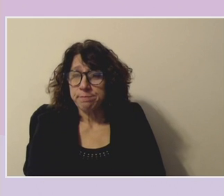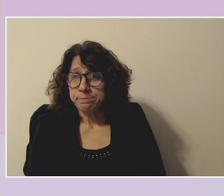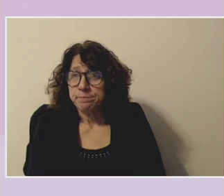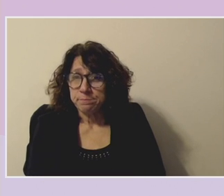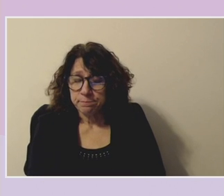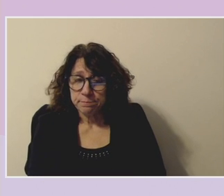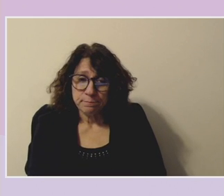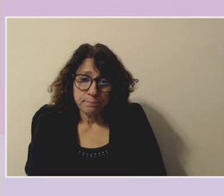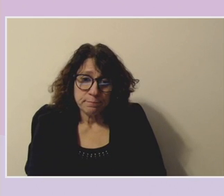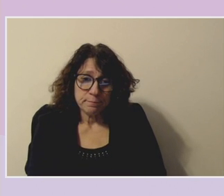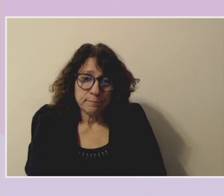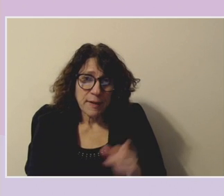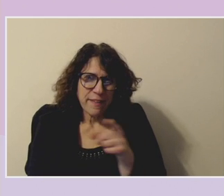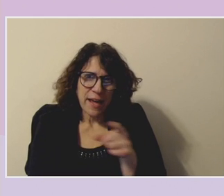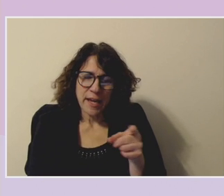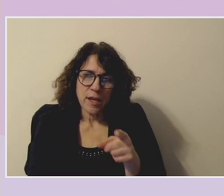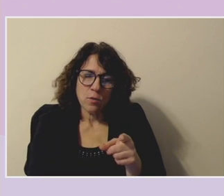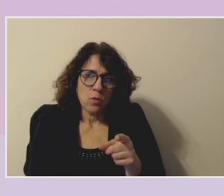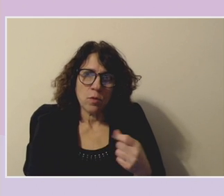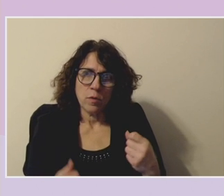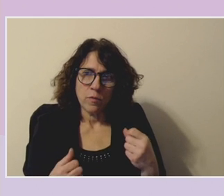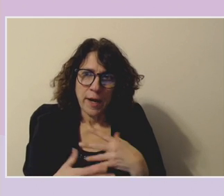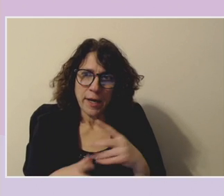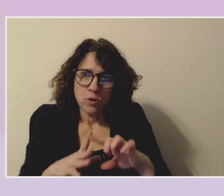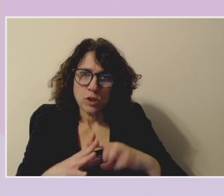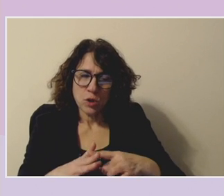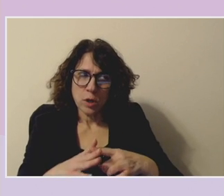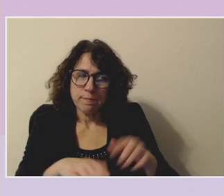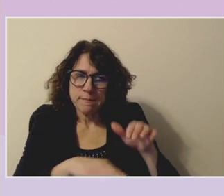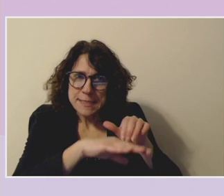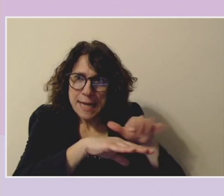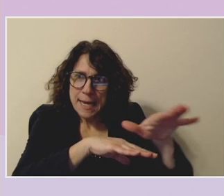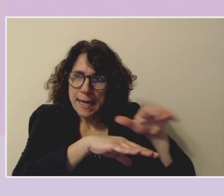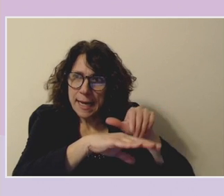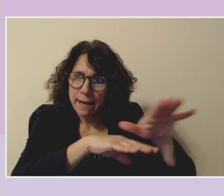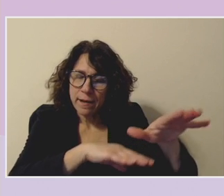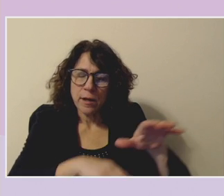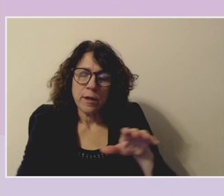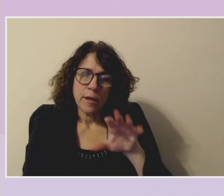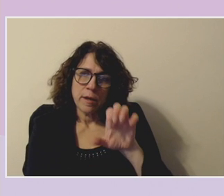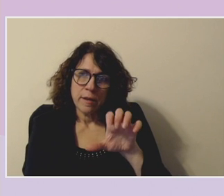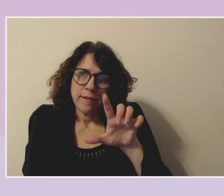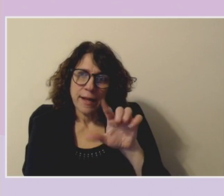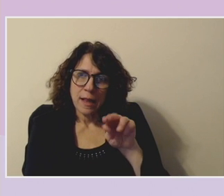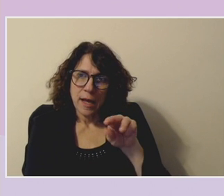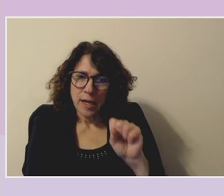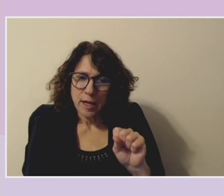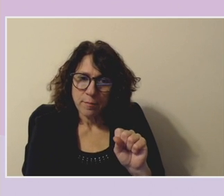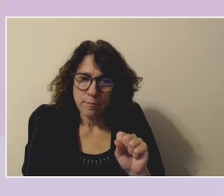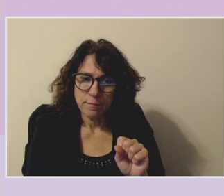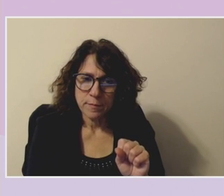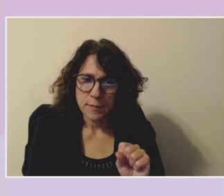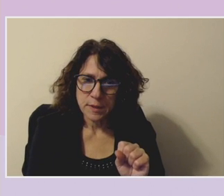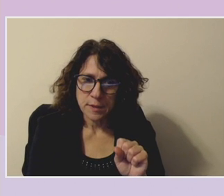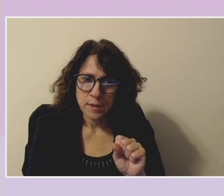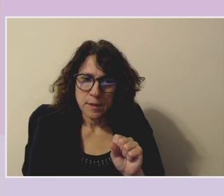LEAs were hesitant to start submitting those claims for those expanded services.